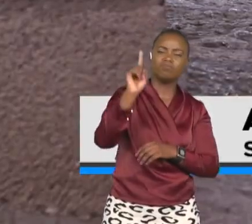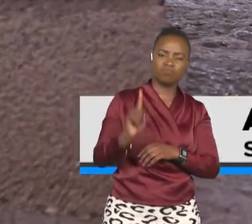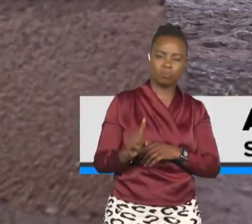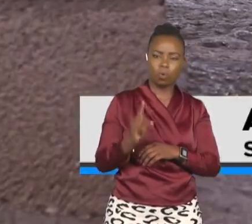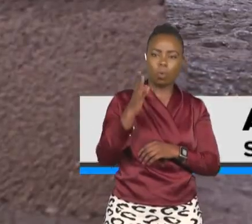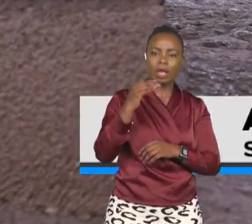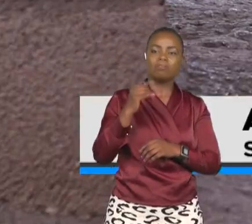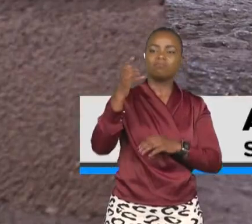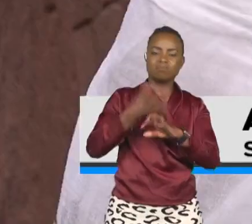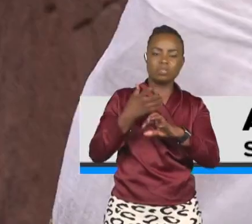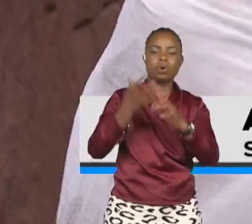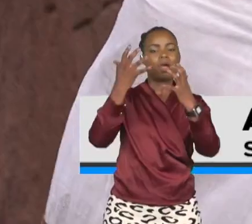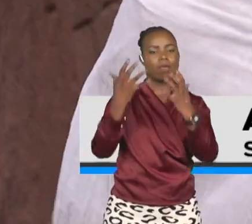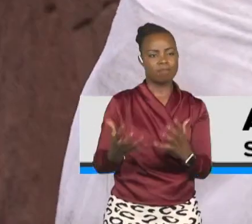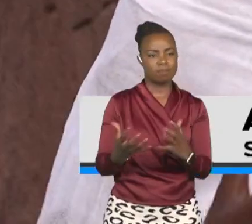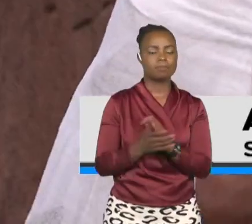support pylon.